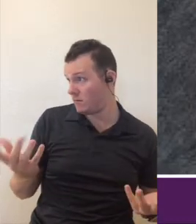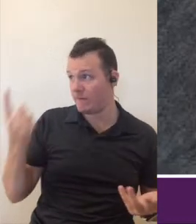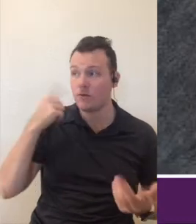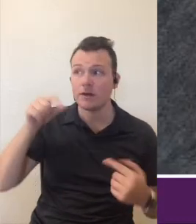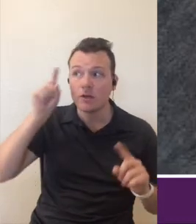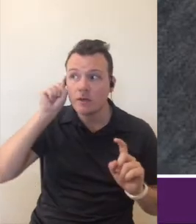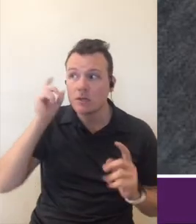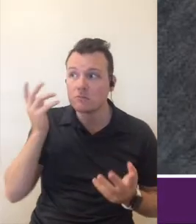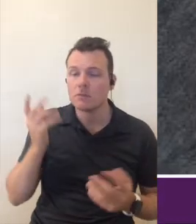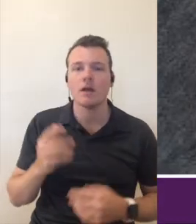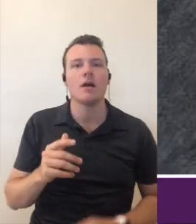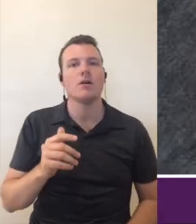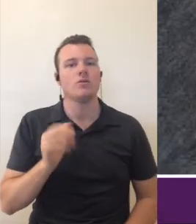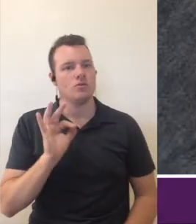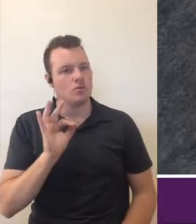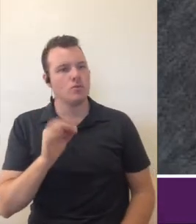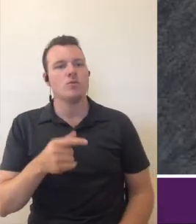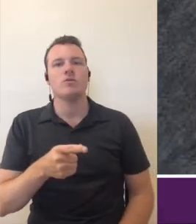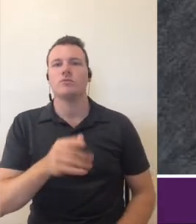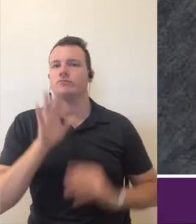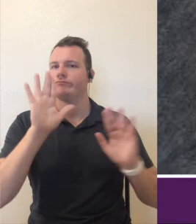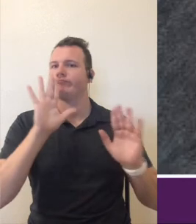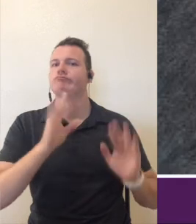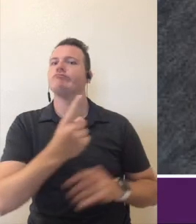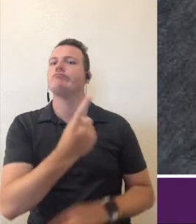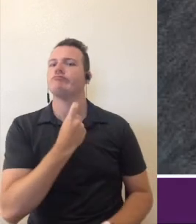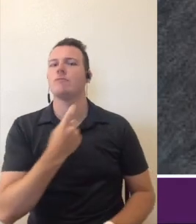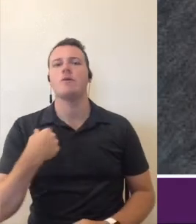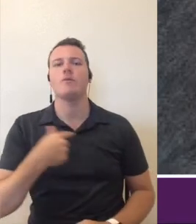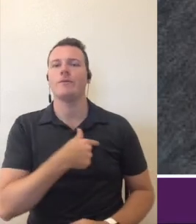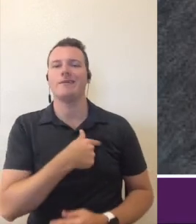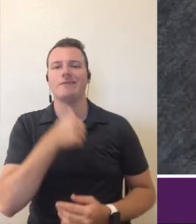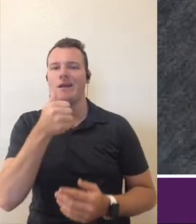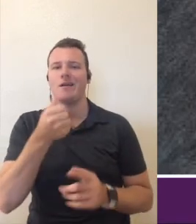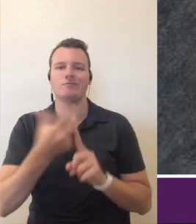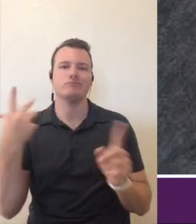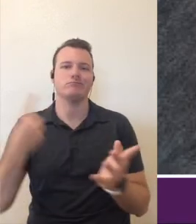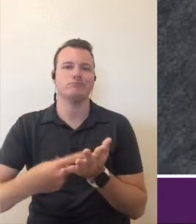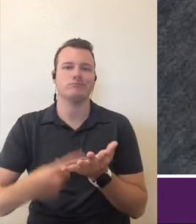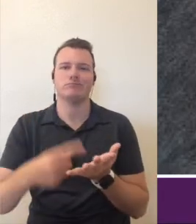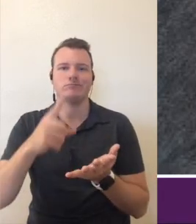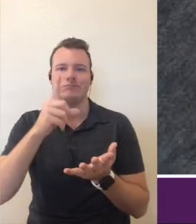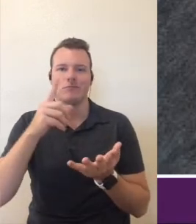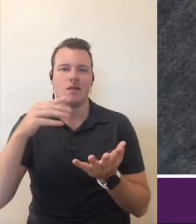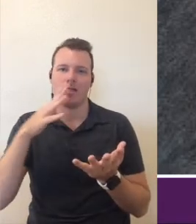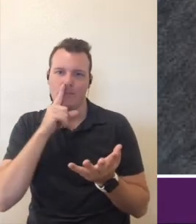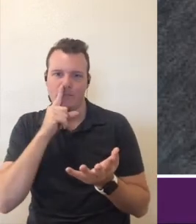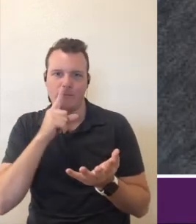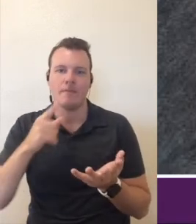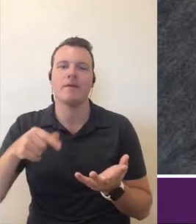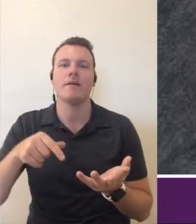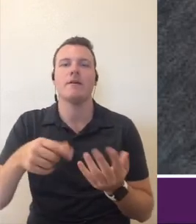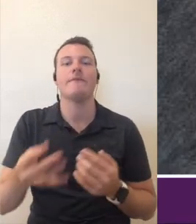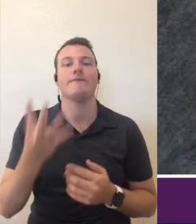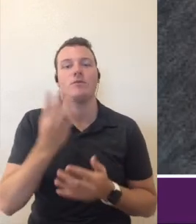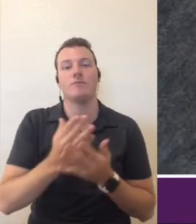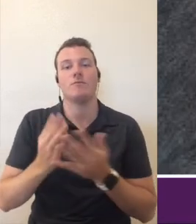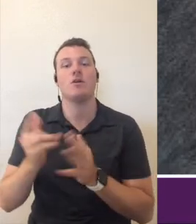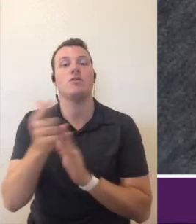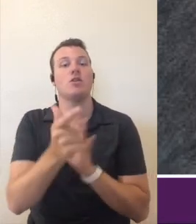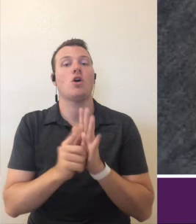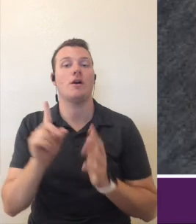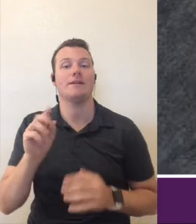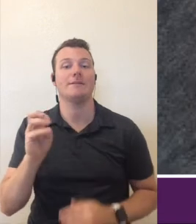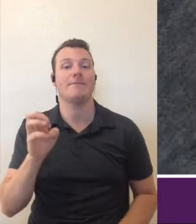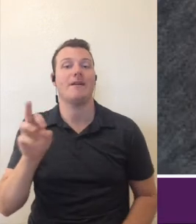impact elasticity, if at all, for hearing aids? Yeah, so that is an absolute great question. So we didn't talk about this.